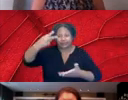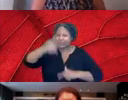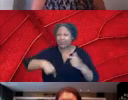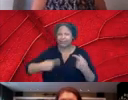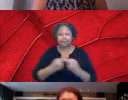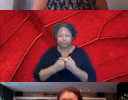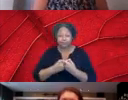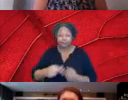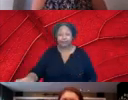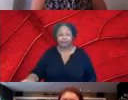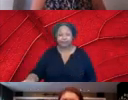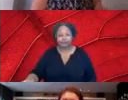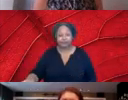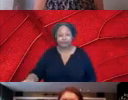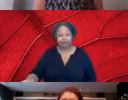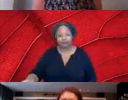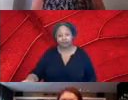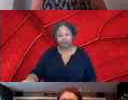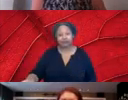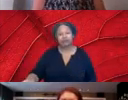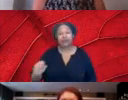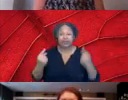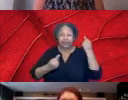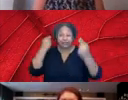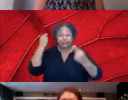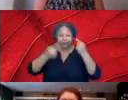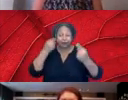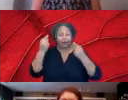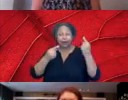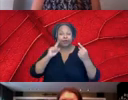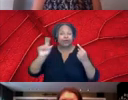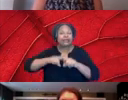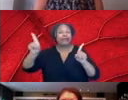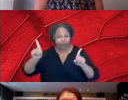could be considered for a different Toronto Arts Foundation award in the future.